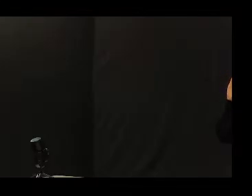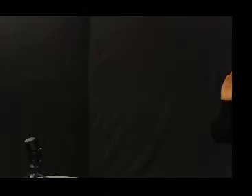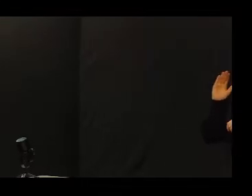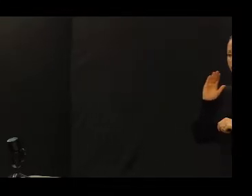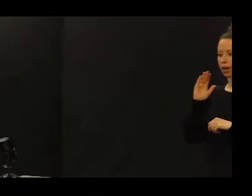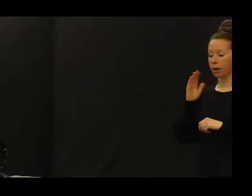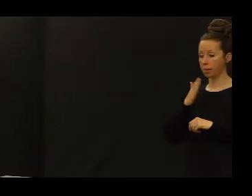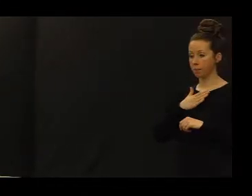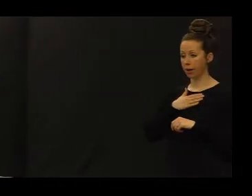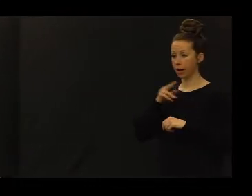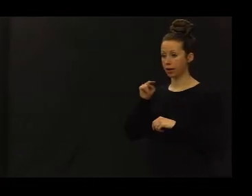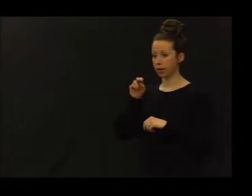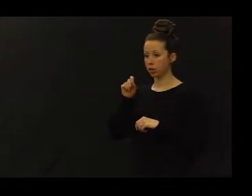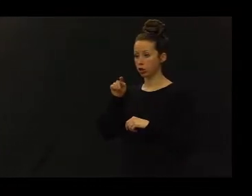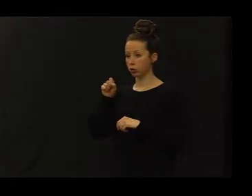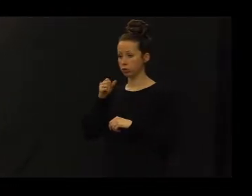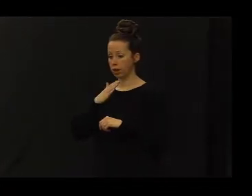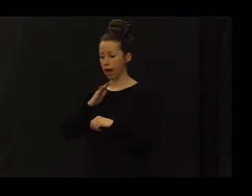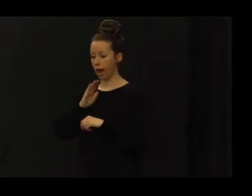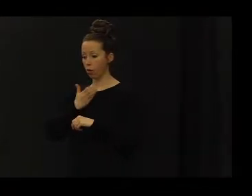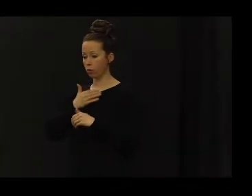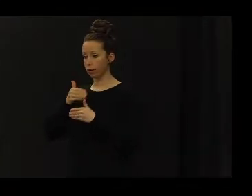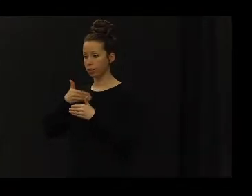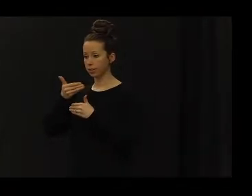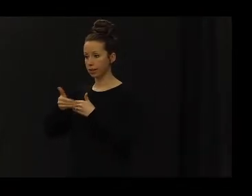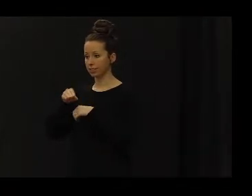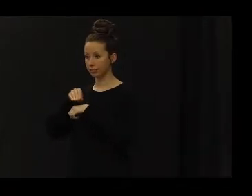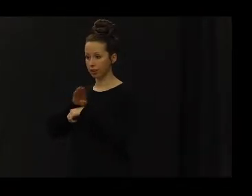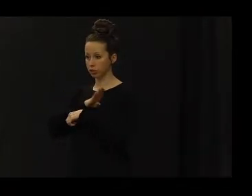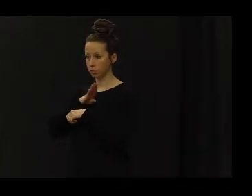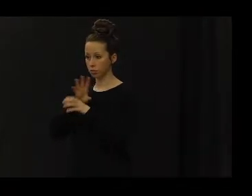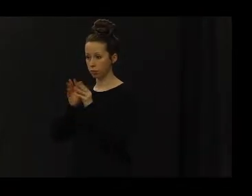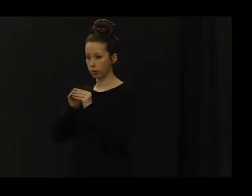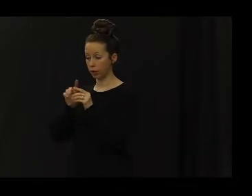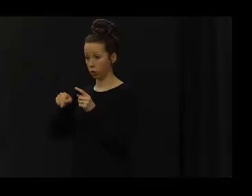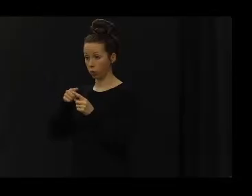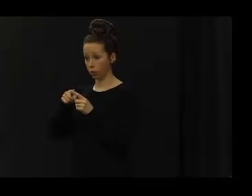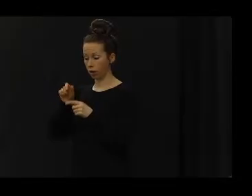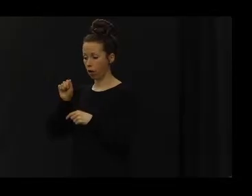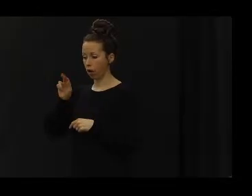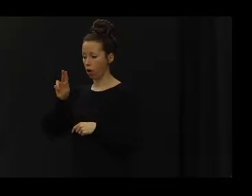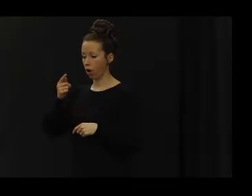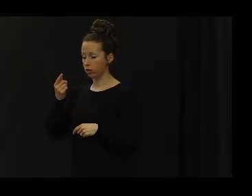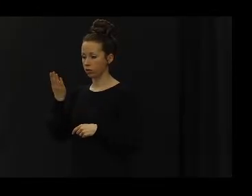On my notes, our next advisory board meeting will be August 14th.